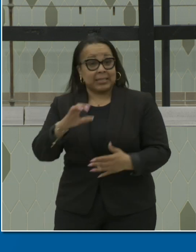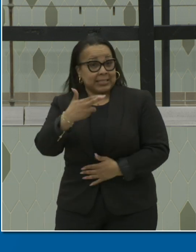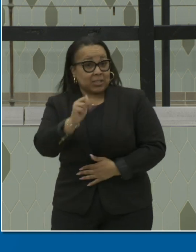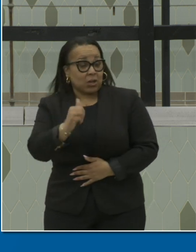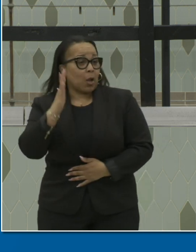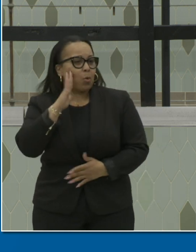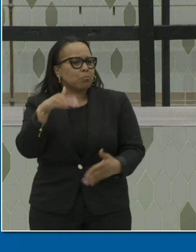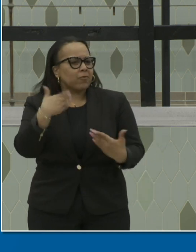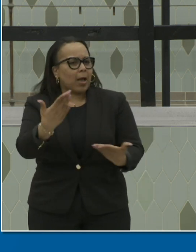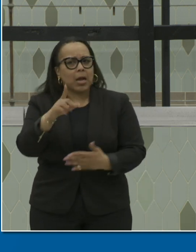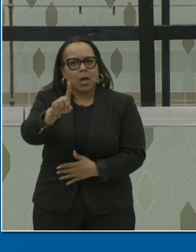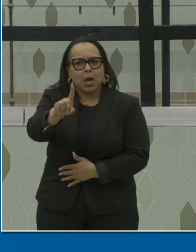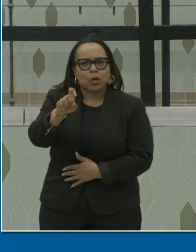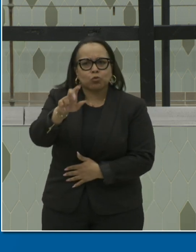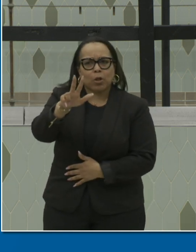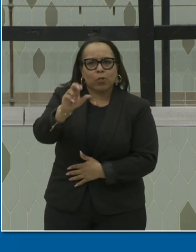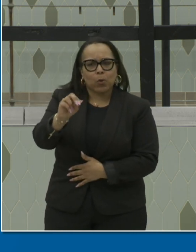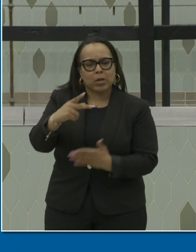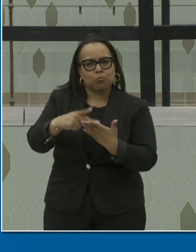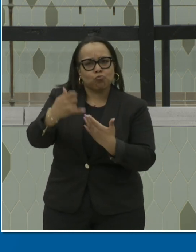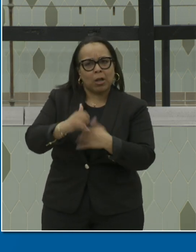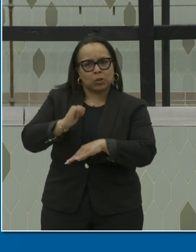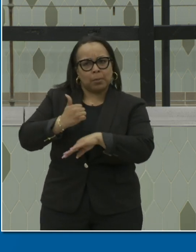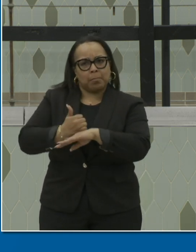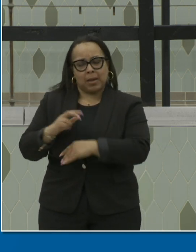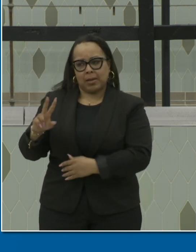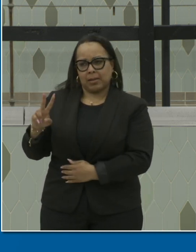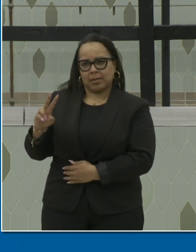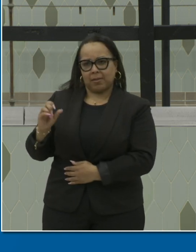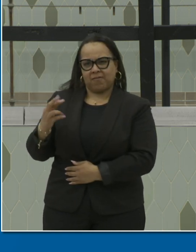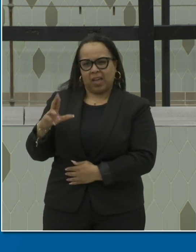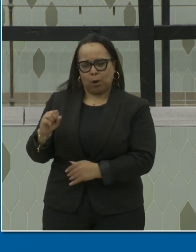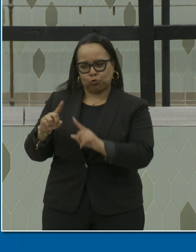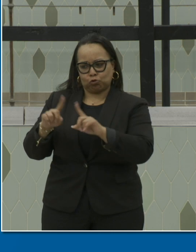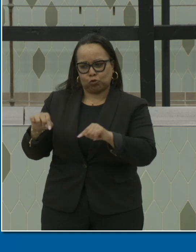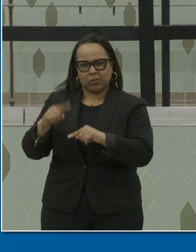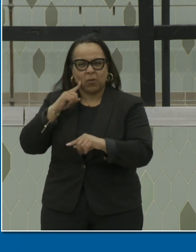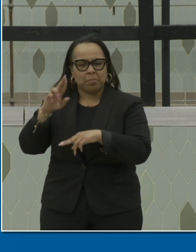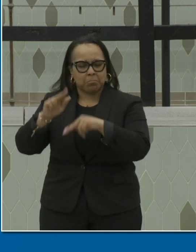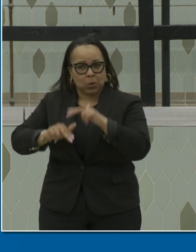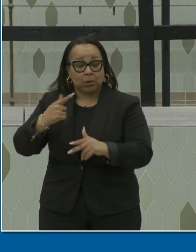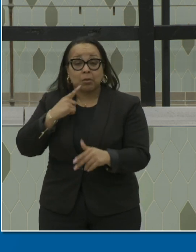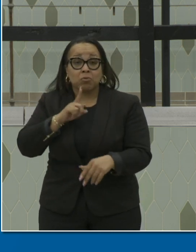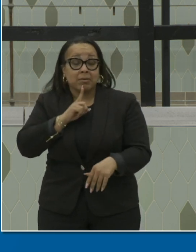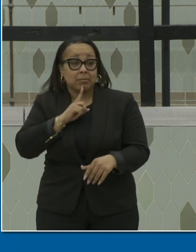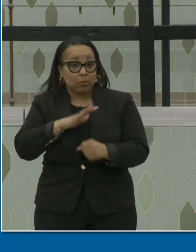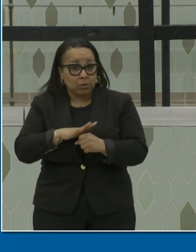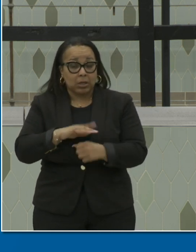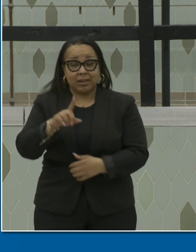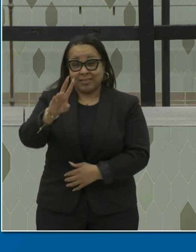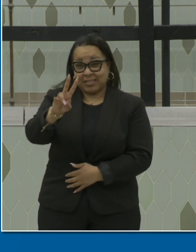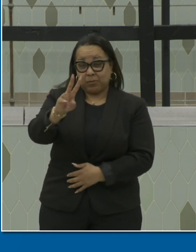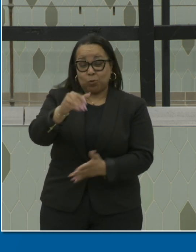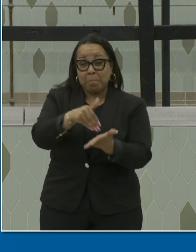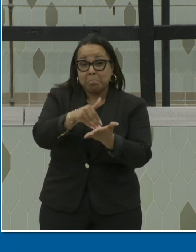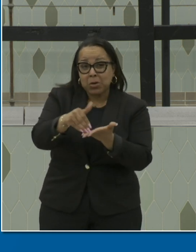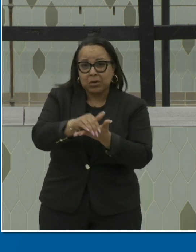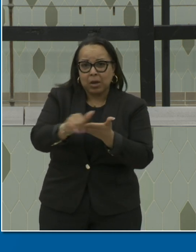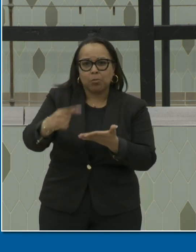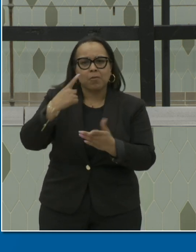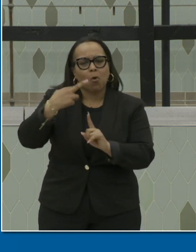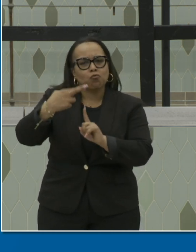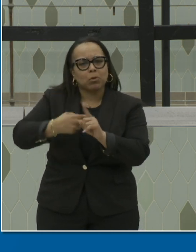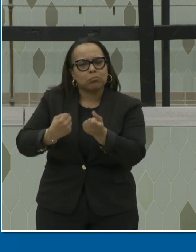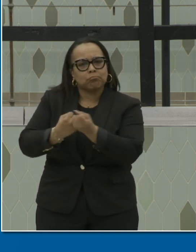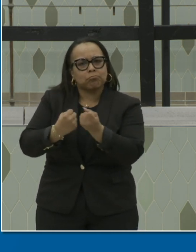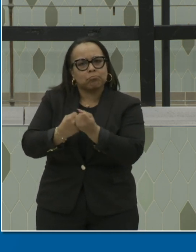CHA will provide 130 project-based vouchers for this building, guaranteeing $72 million in rental assistance over the